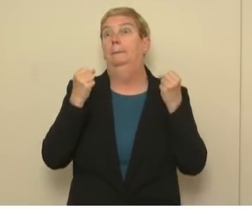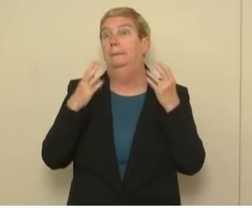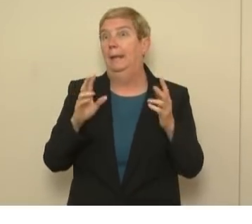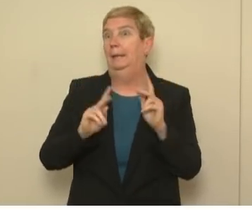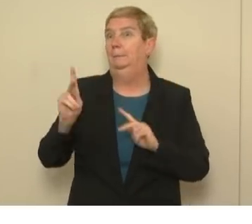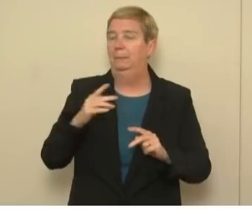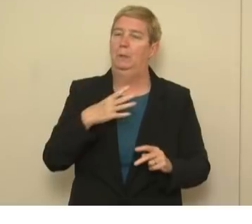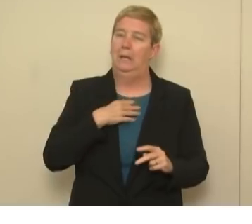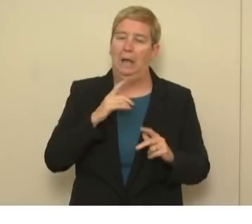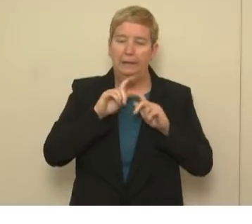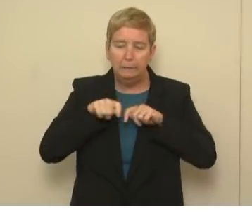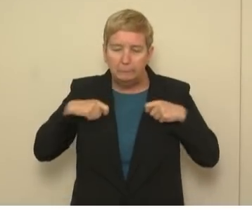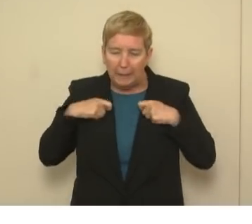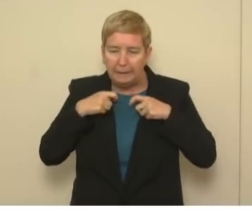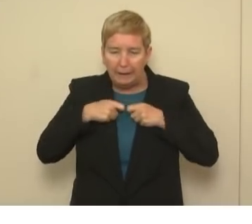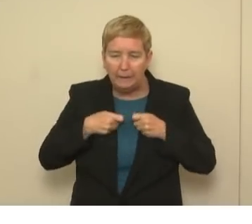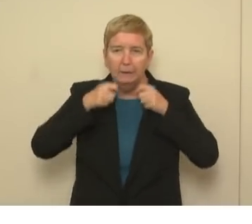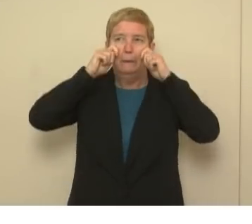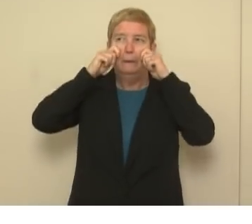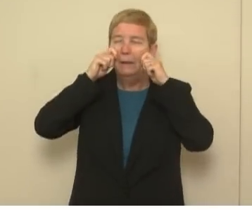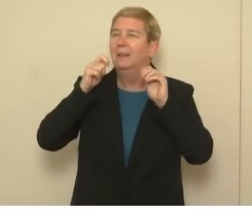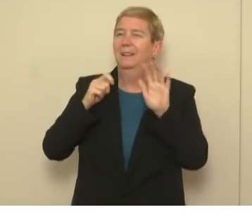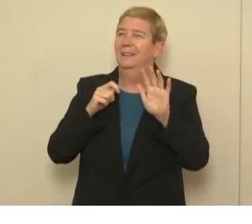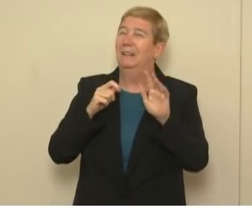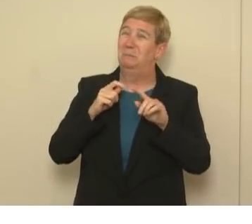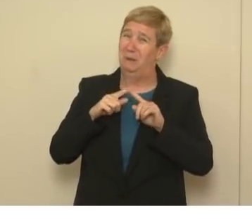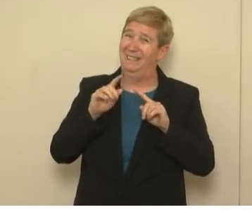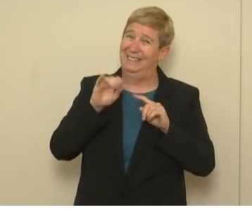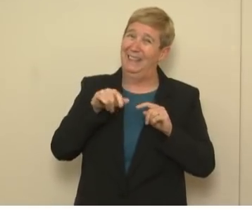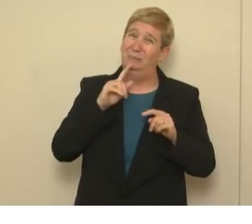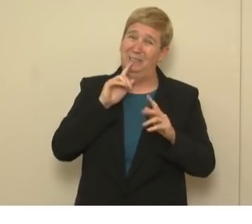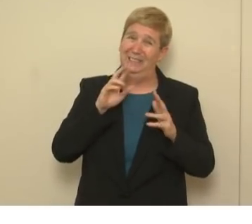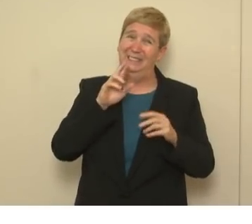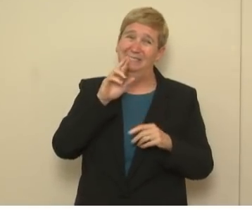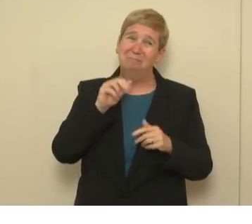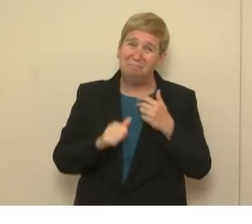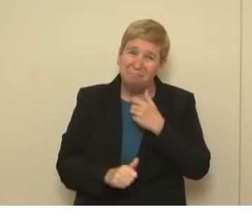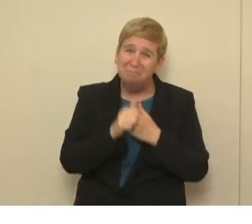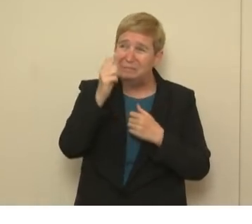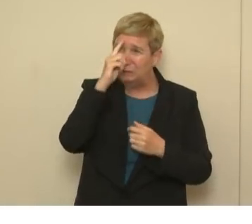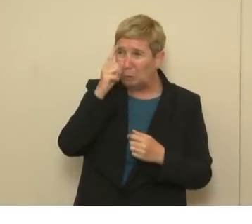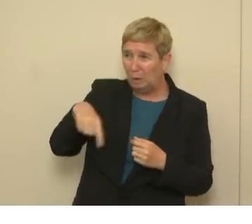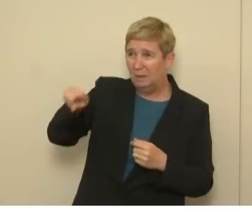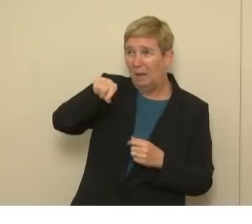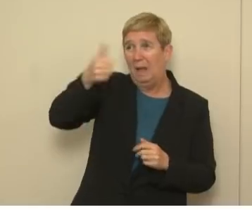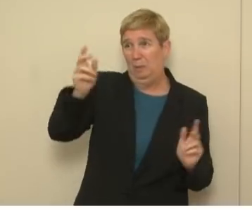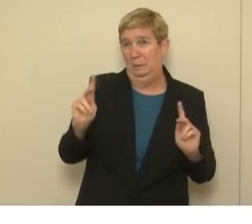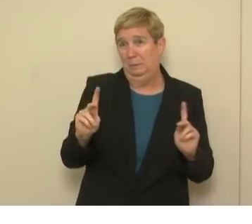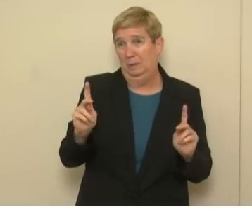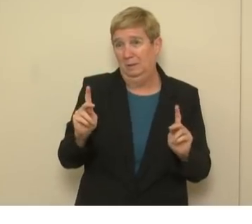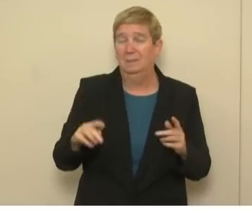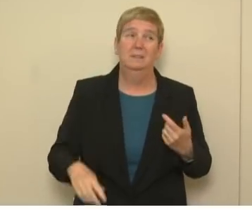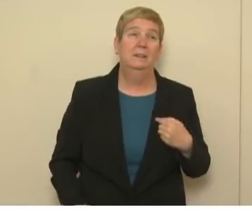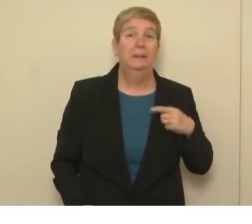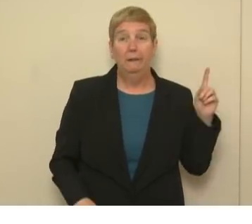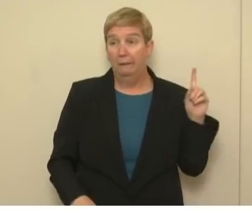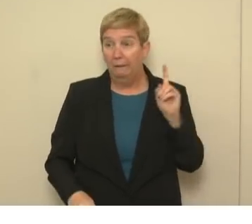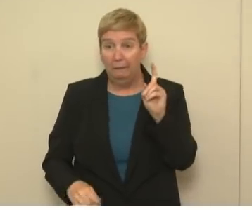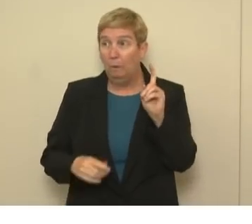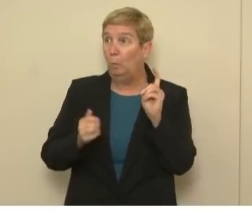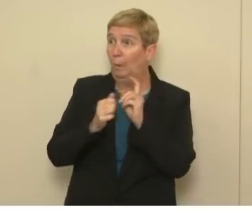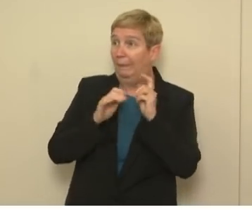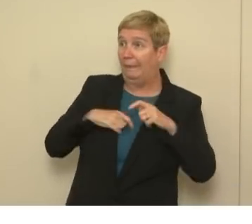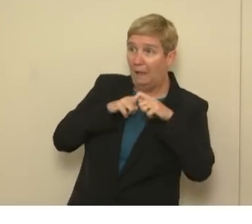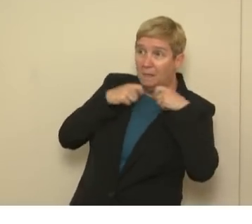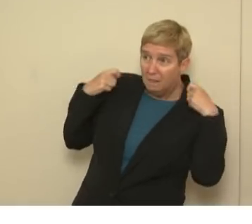those bandanas, but you're actually putting other people at risk when you wear them. And we'll probably get more information on the whole